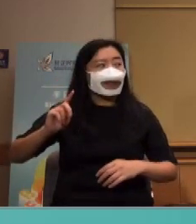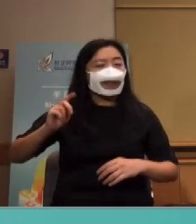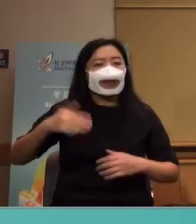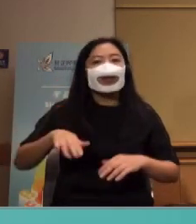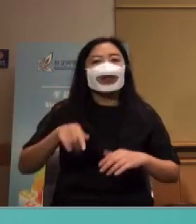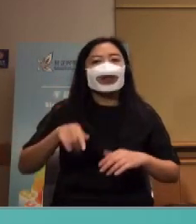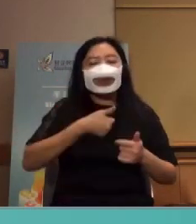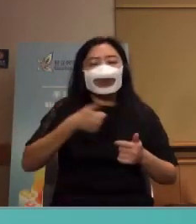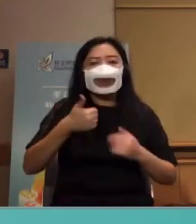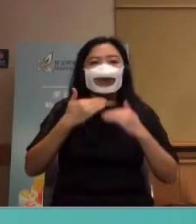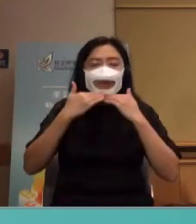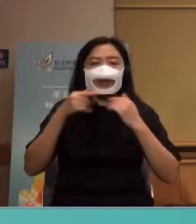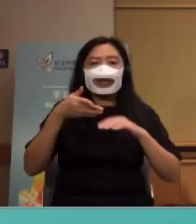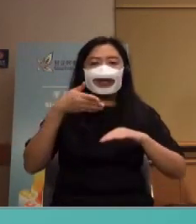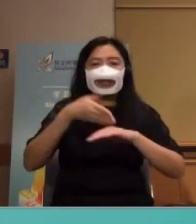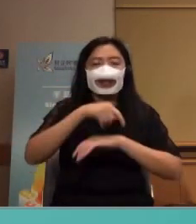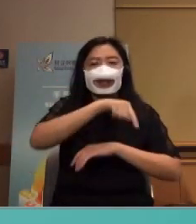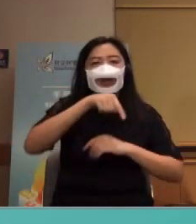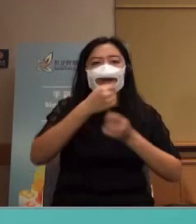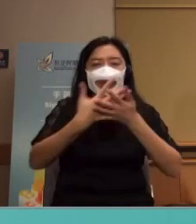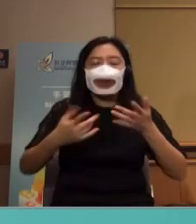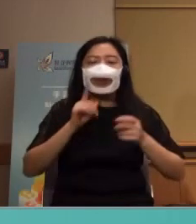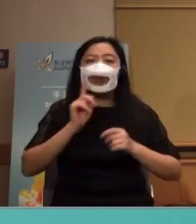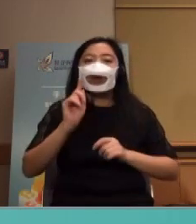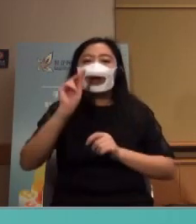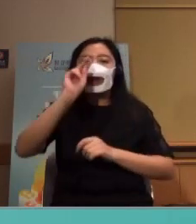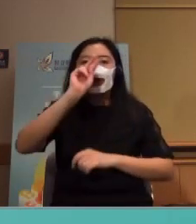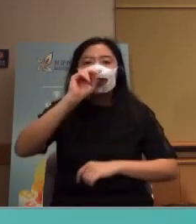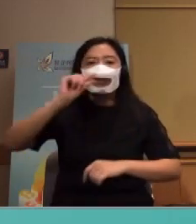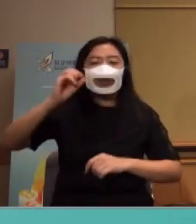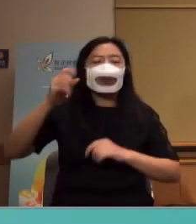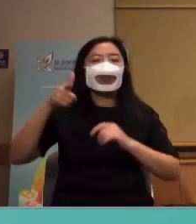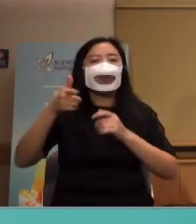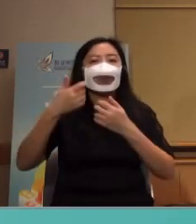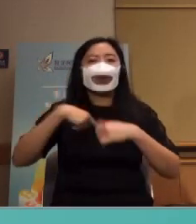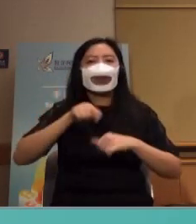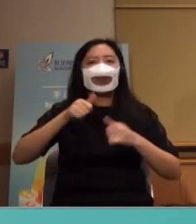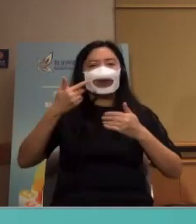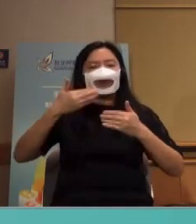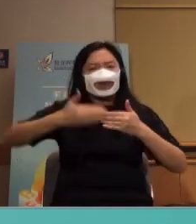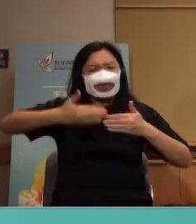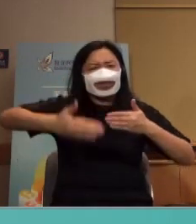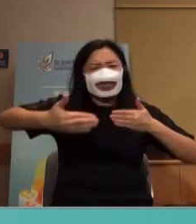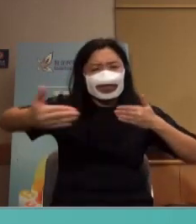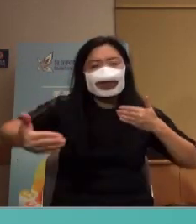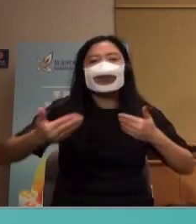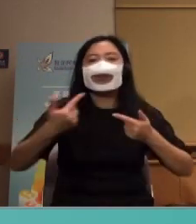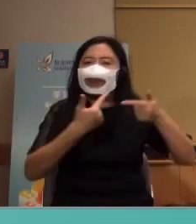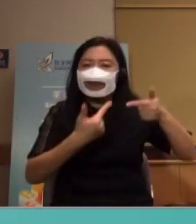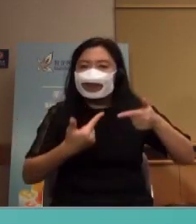that we should move forward. We don't want to issue like membership card or stuff or like